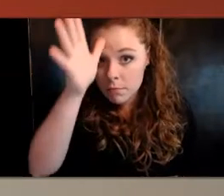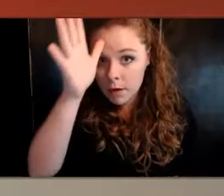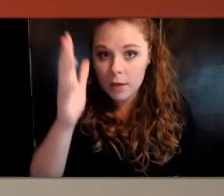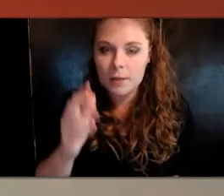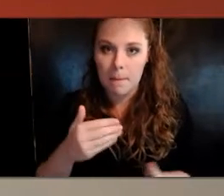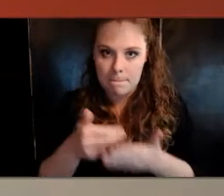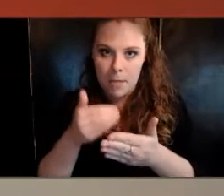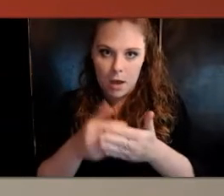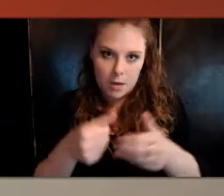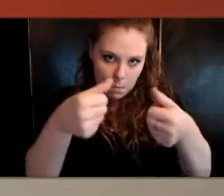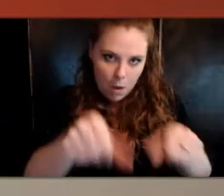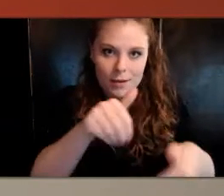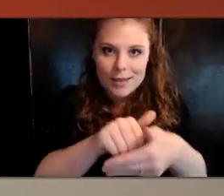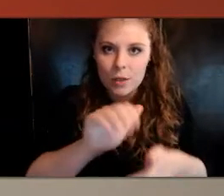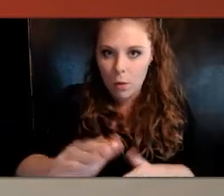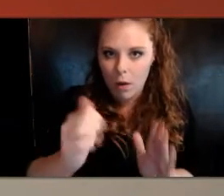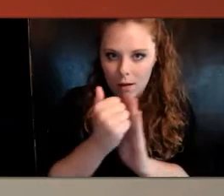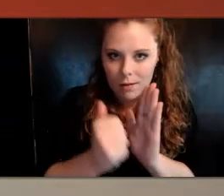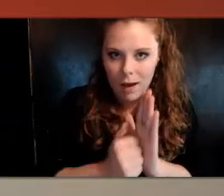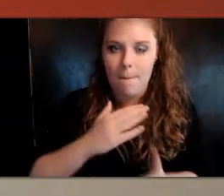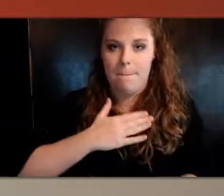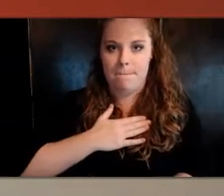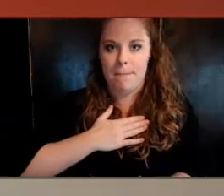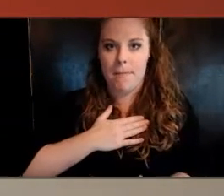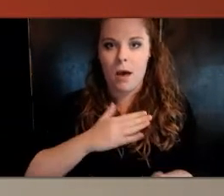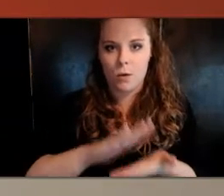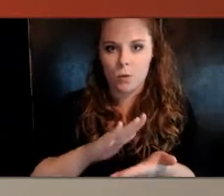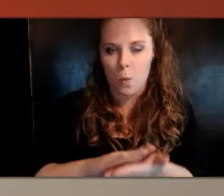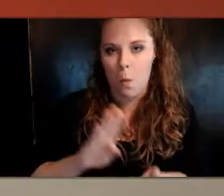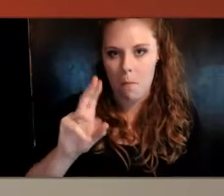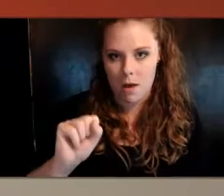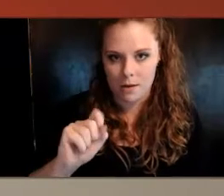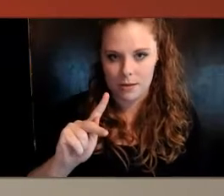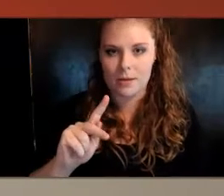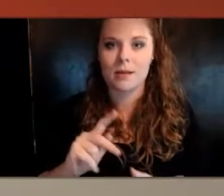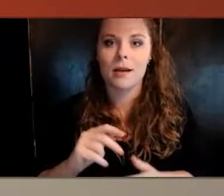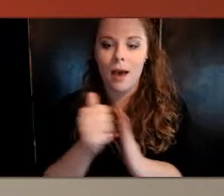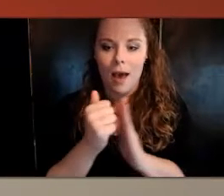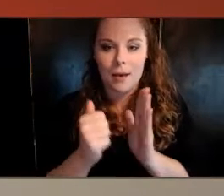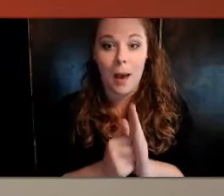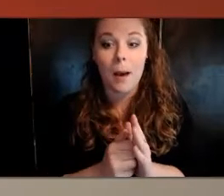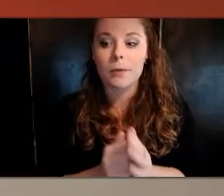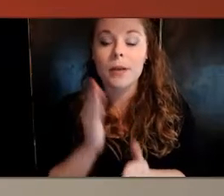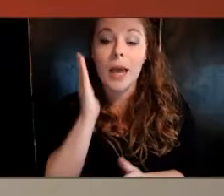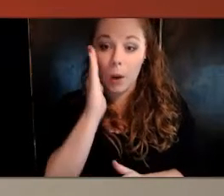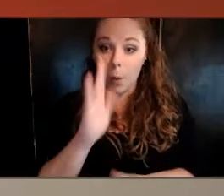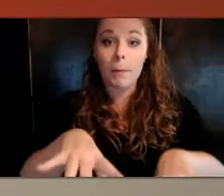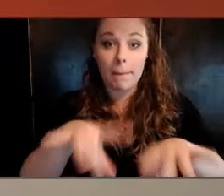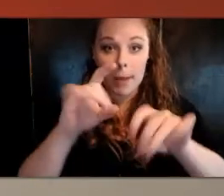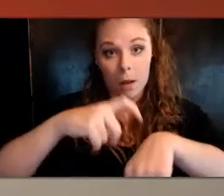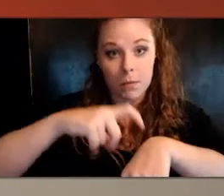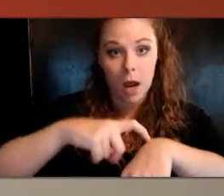year. The pickup times for lunch will be from 11:30 to 12:30 at our front entrance this